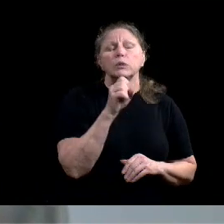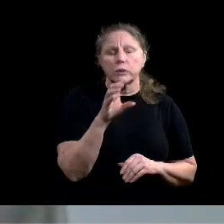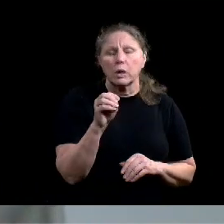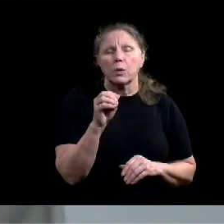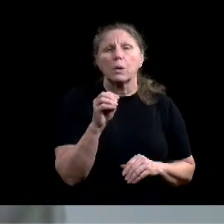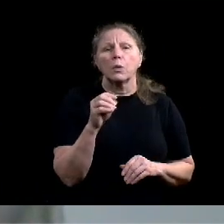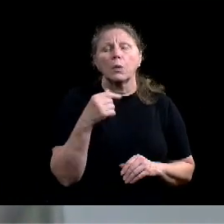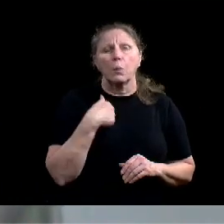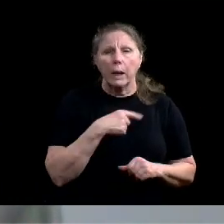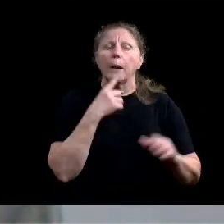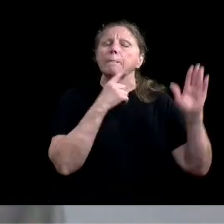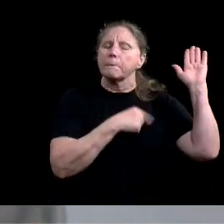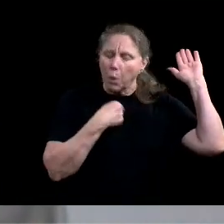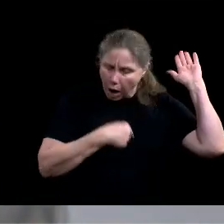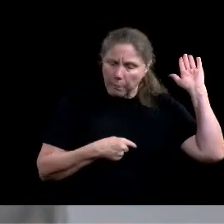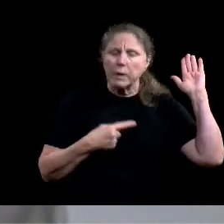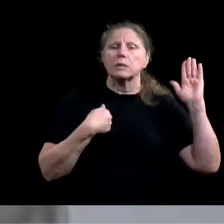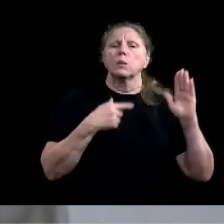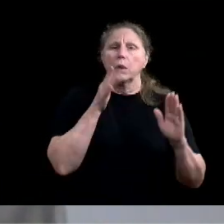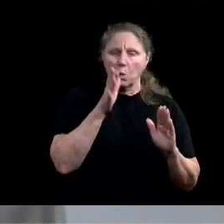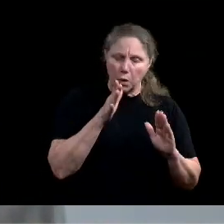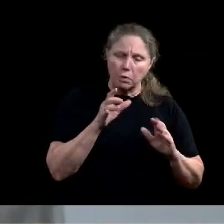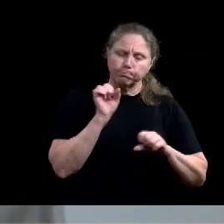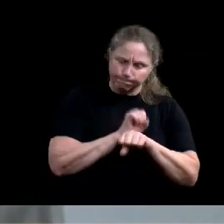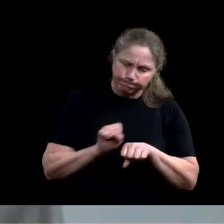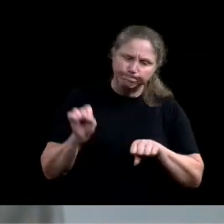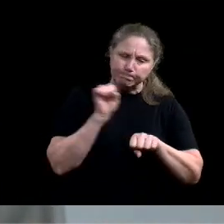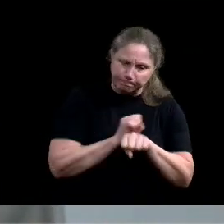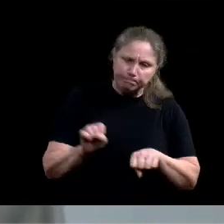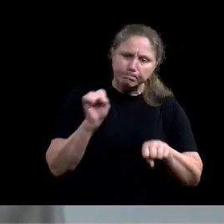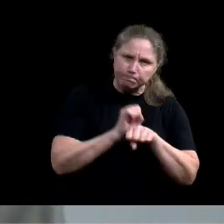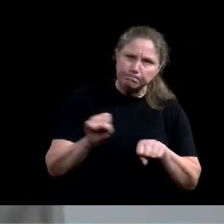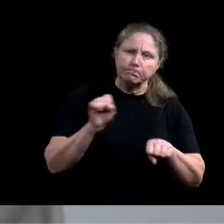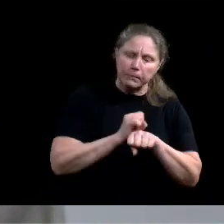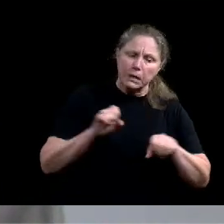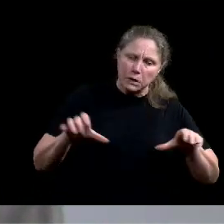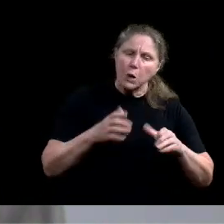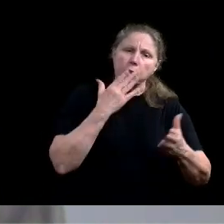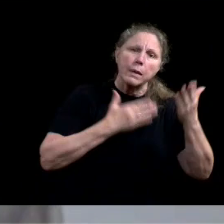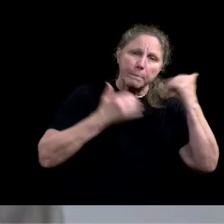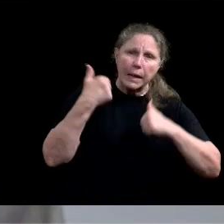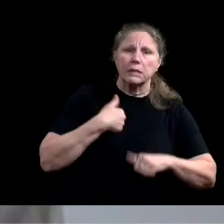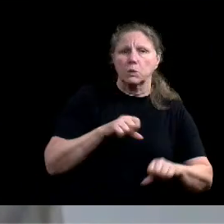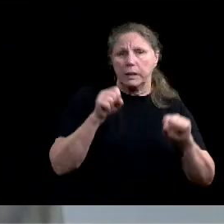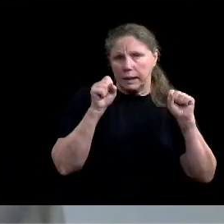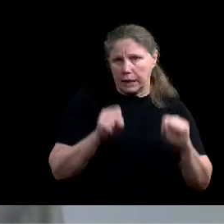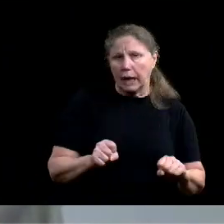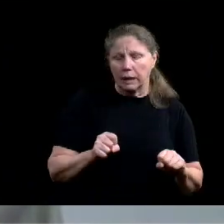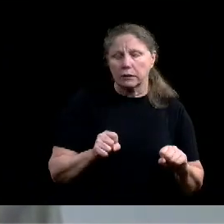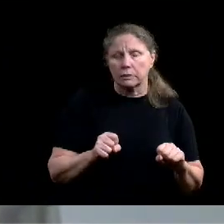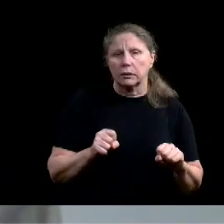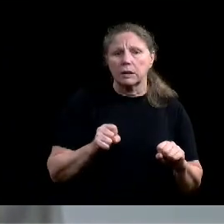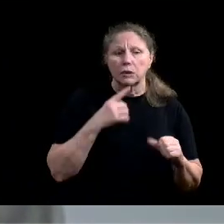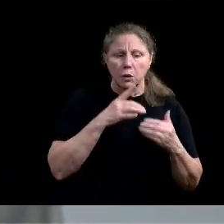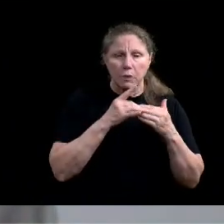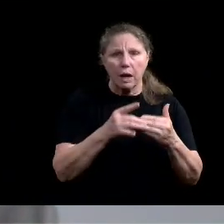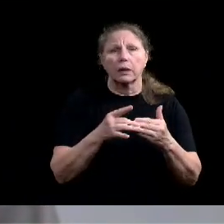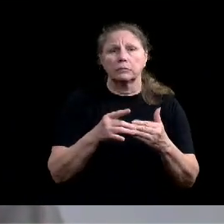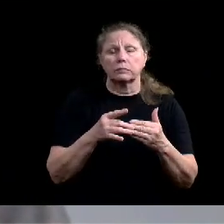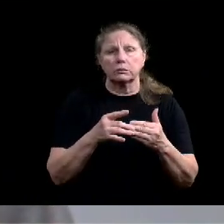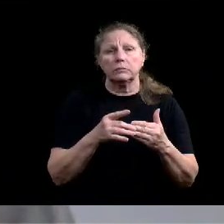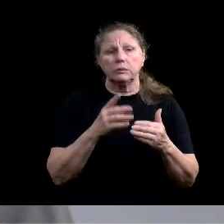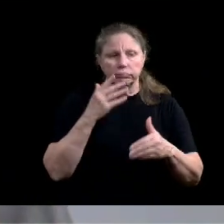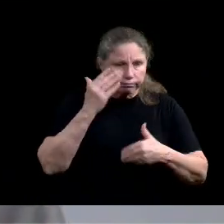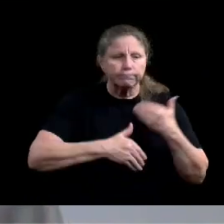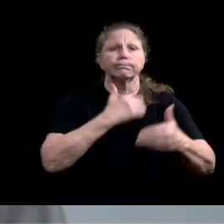be asking for the best advice we can possibly get to guide us to move forward. Thank you.